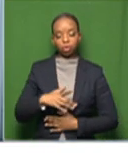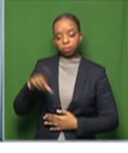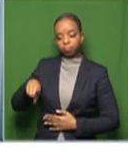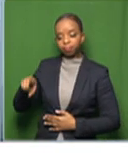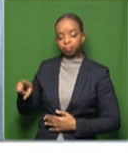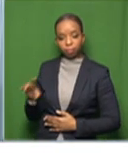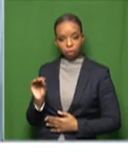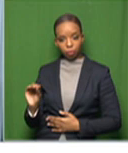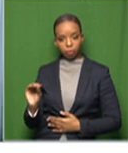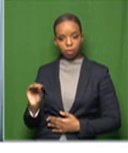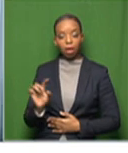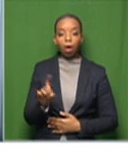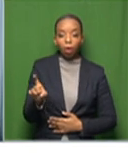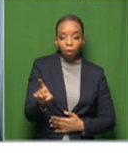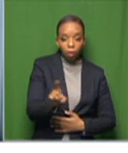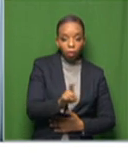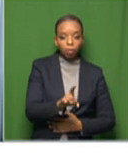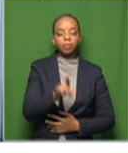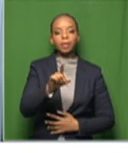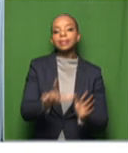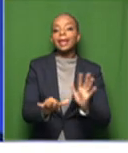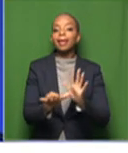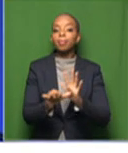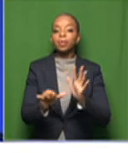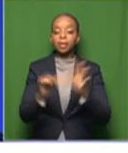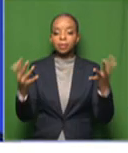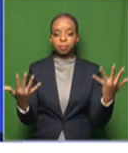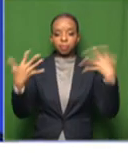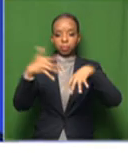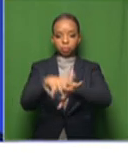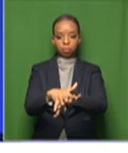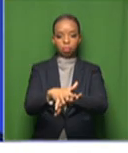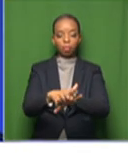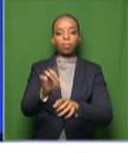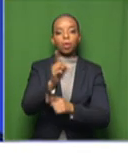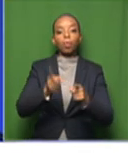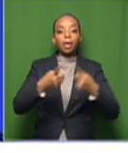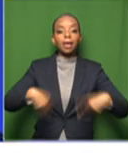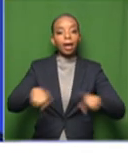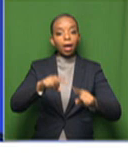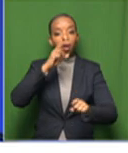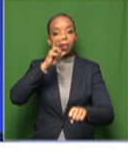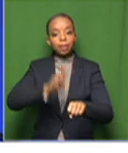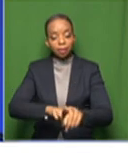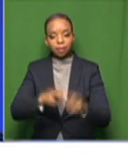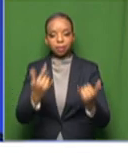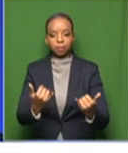this is a very important combination of what our needs are at this